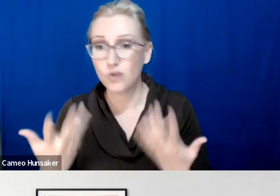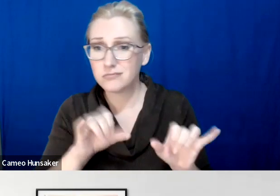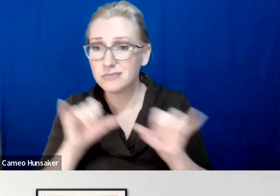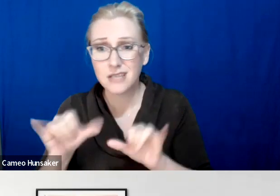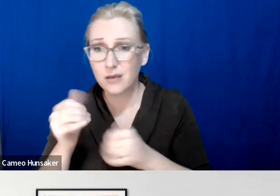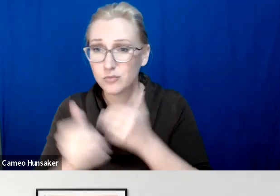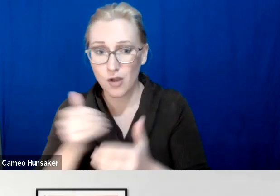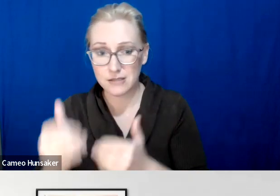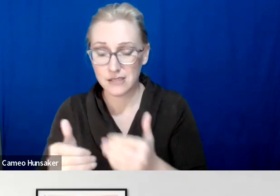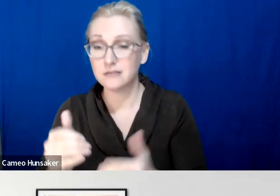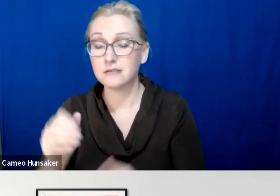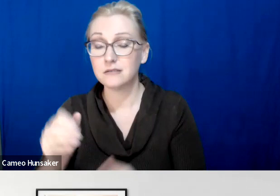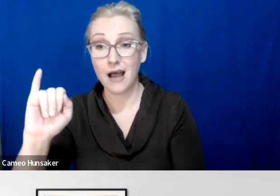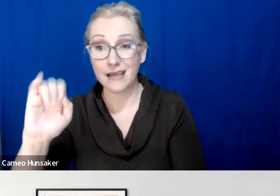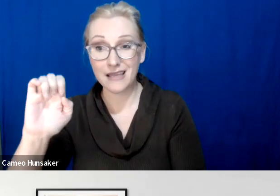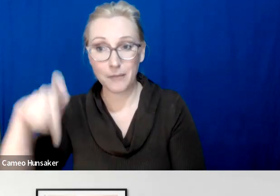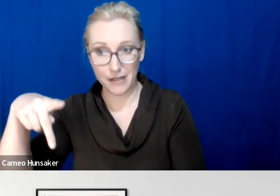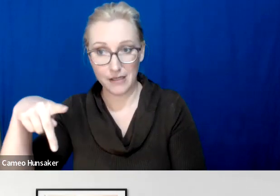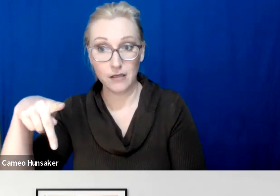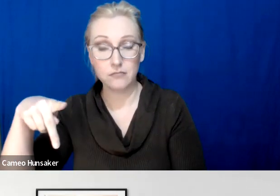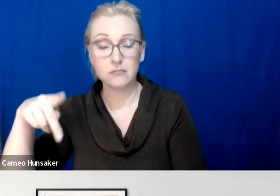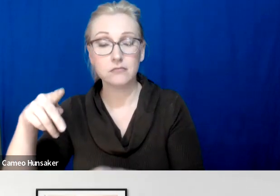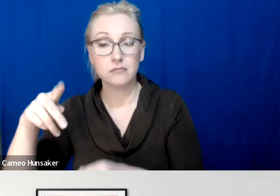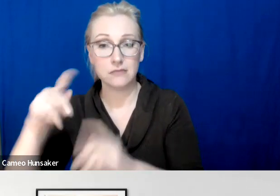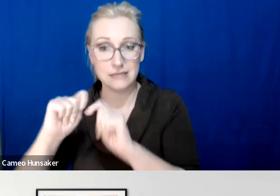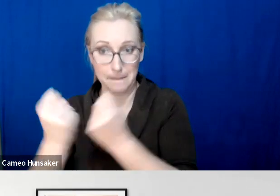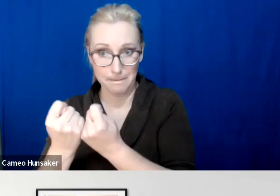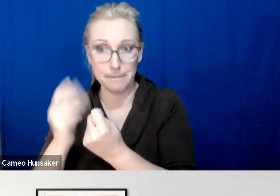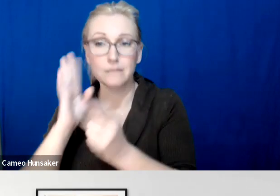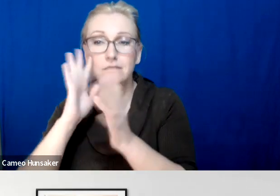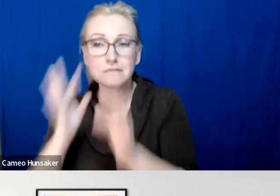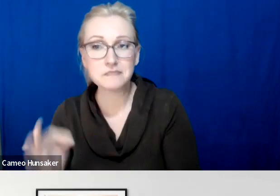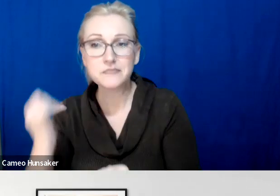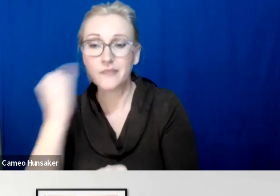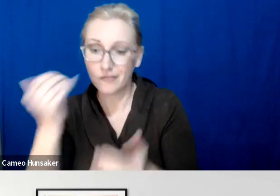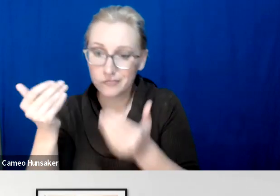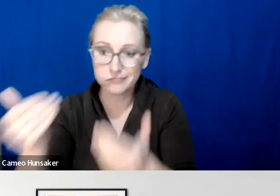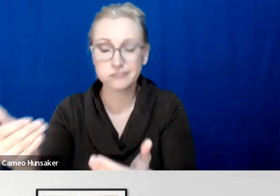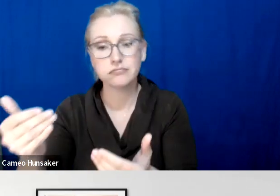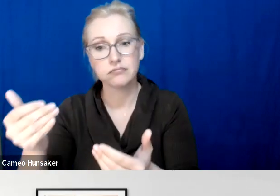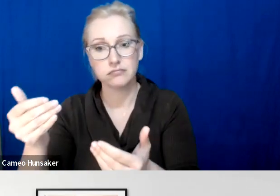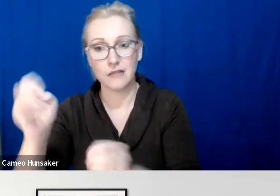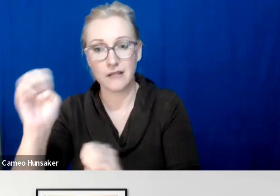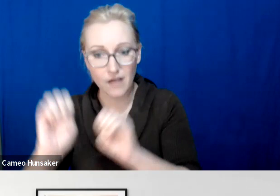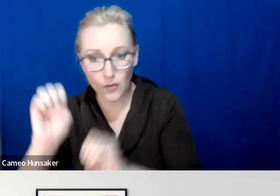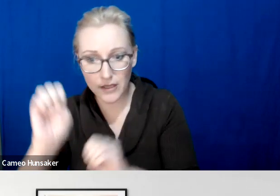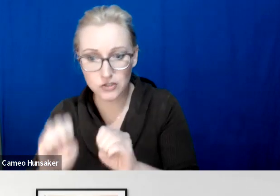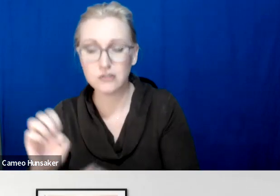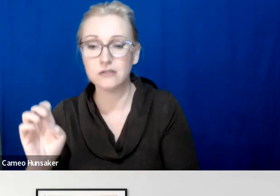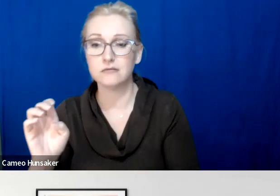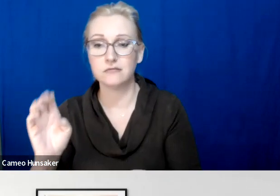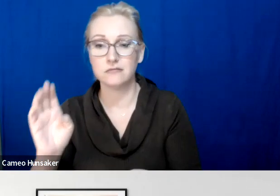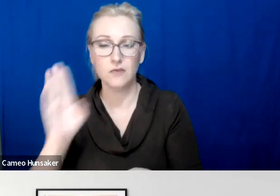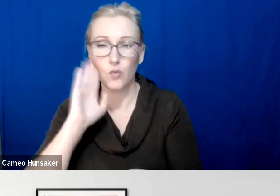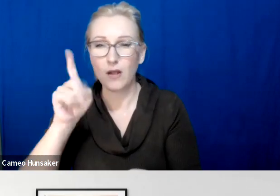the IEP team will determine if they're going to move forward with the evaluation. They'll get your written consent to do so.